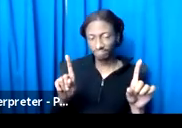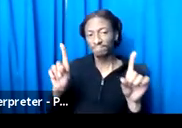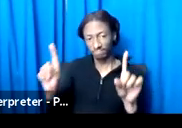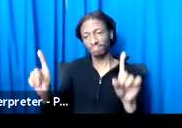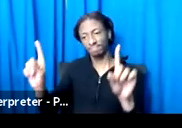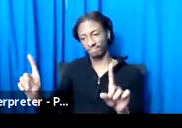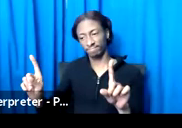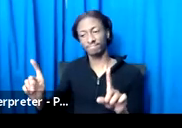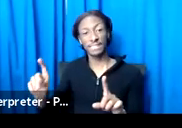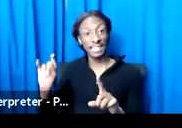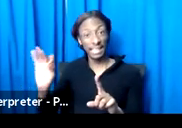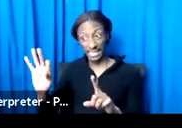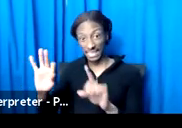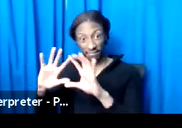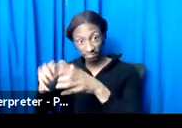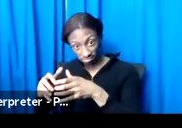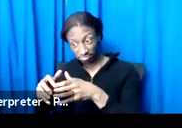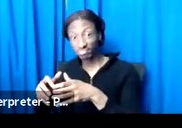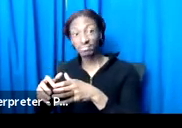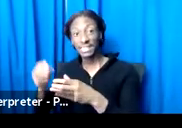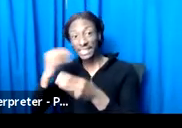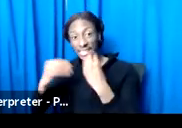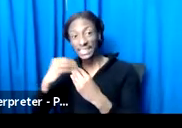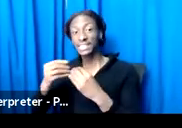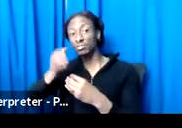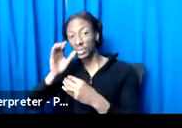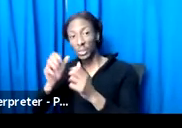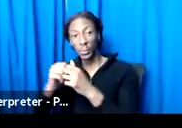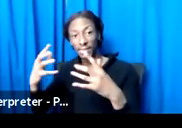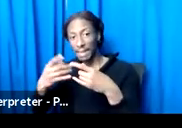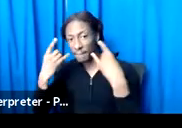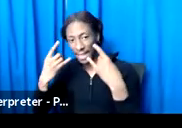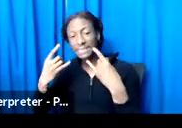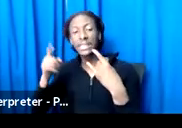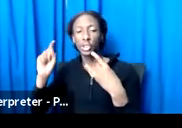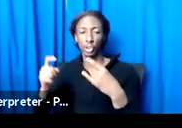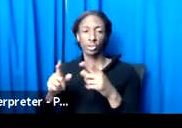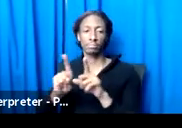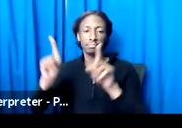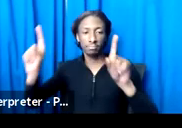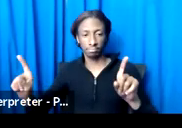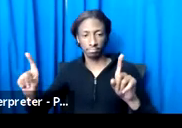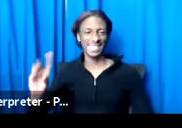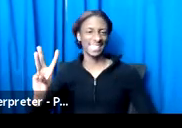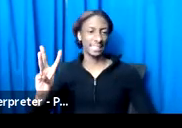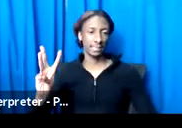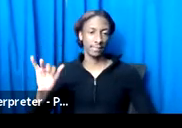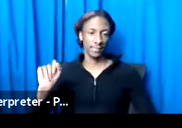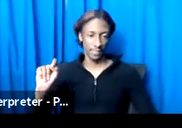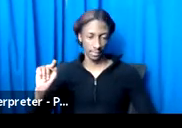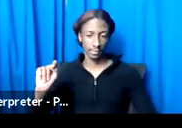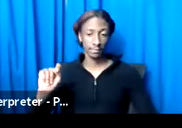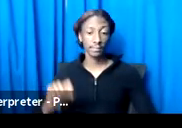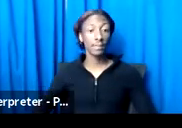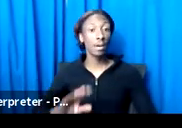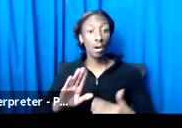If cohort members are eating or drinking without a mask indoors, they should be at least 6 feet apart. At least 6 feet between all